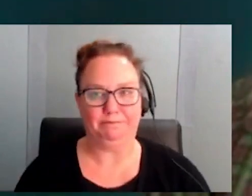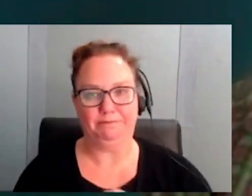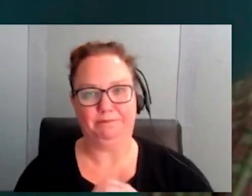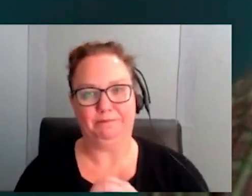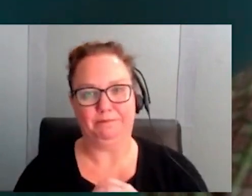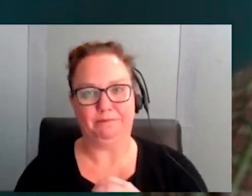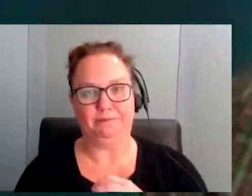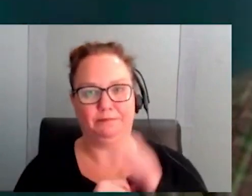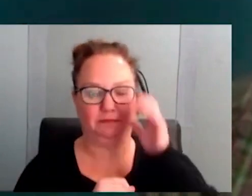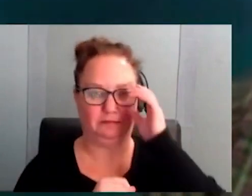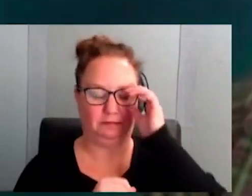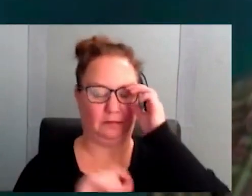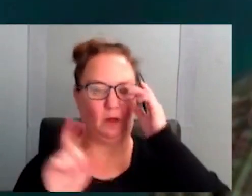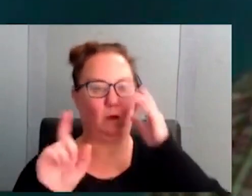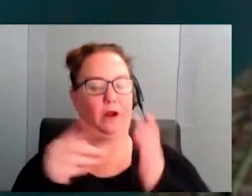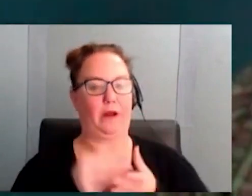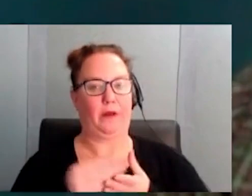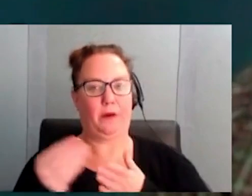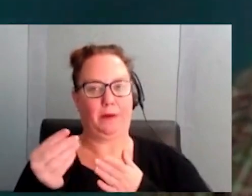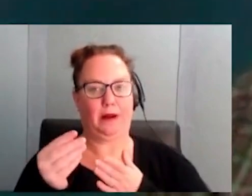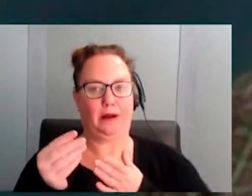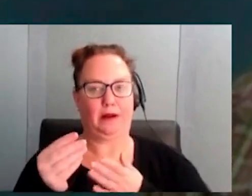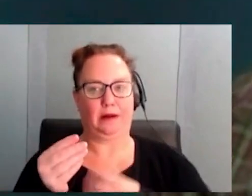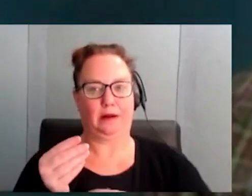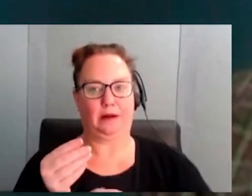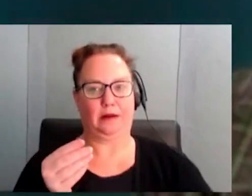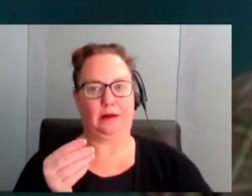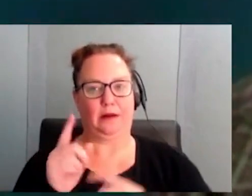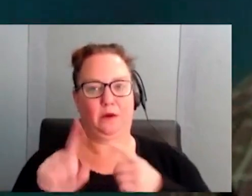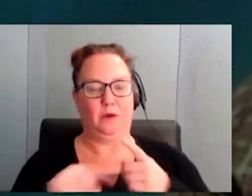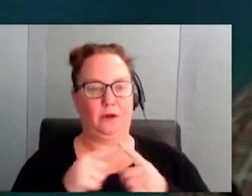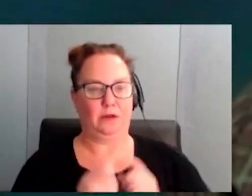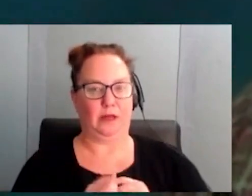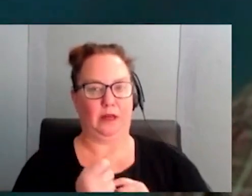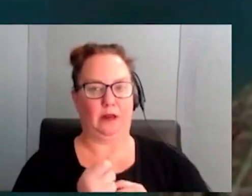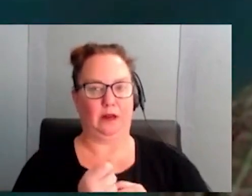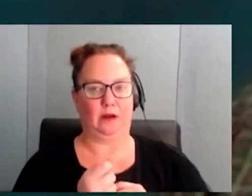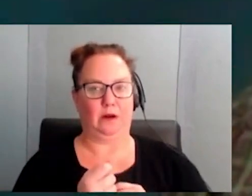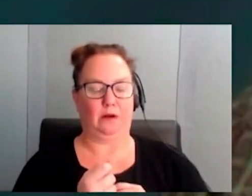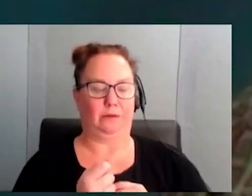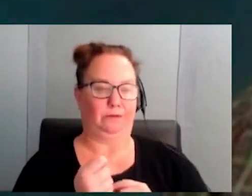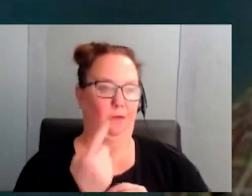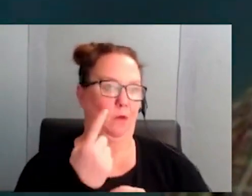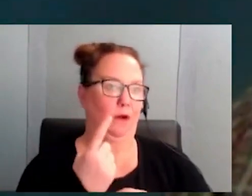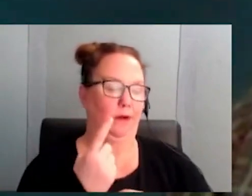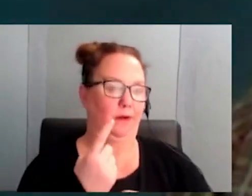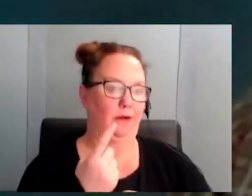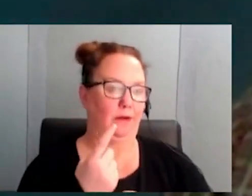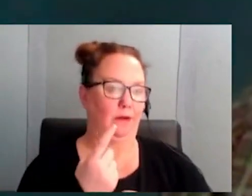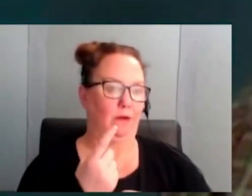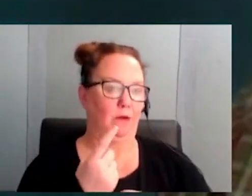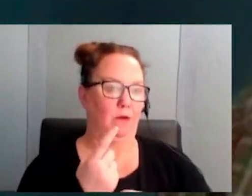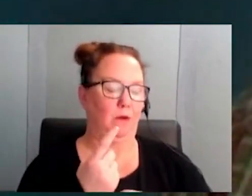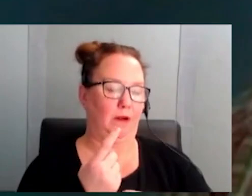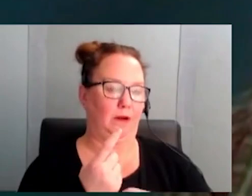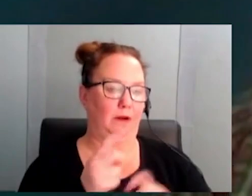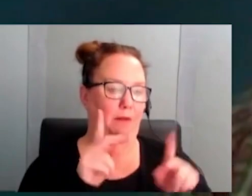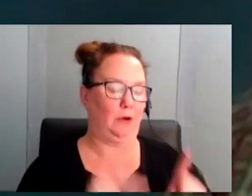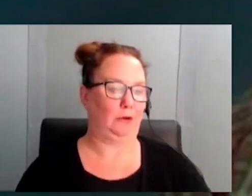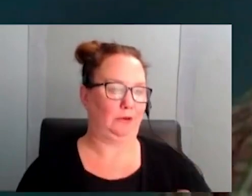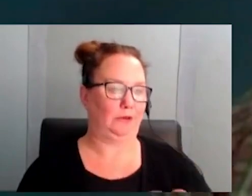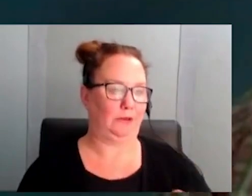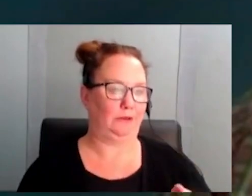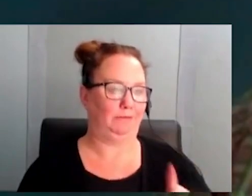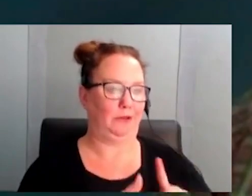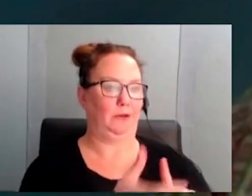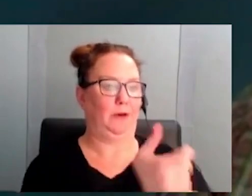Where they're getting them, once you take one out, once you take one supplier out, then someone else is going to come in